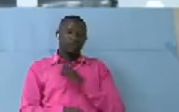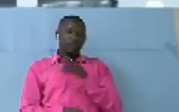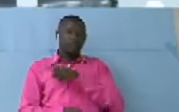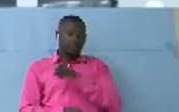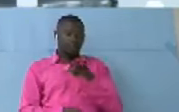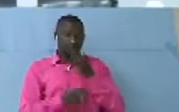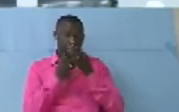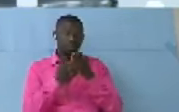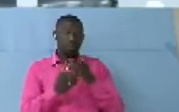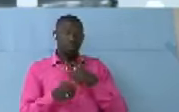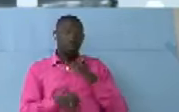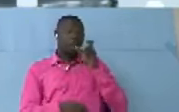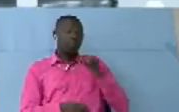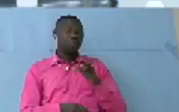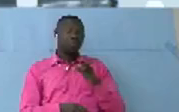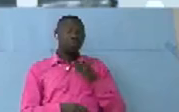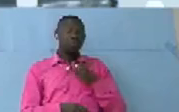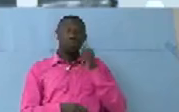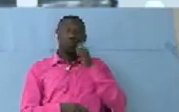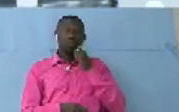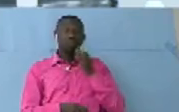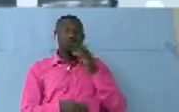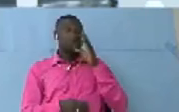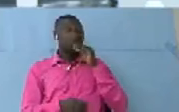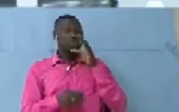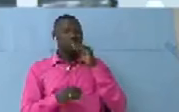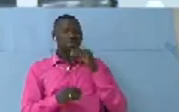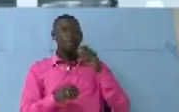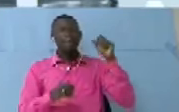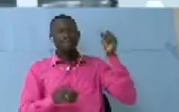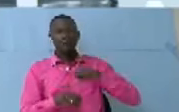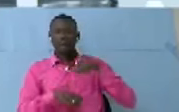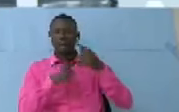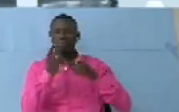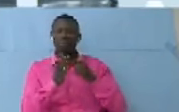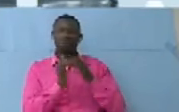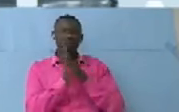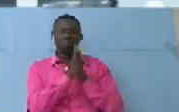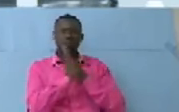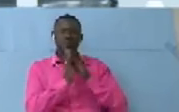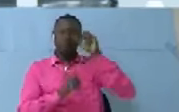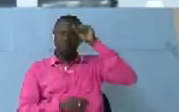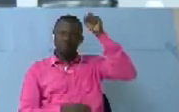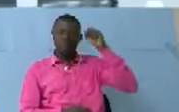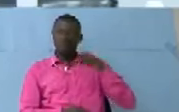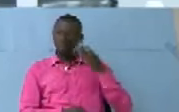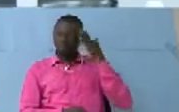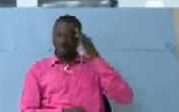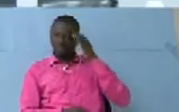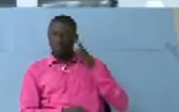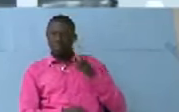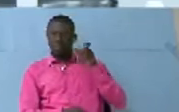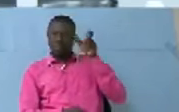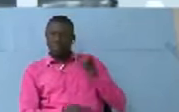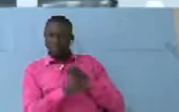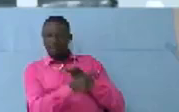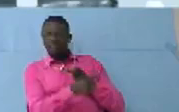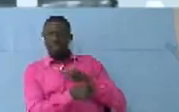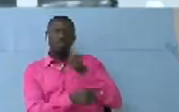They said he is someone who used to speak badly about the president and they suspected that it was him and others who put us into this, what we